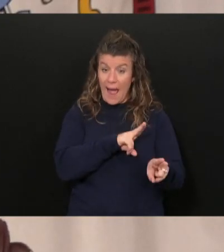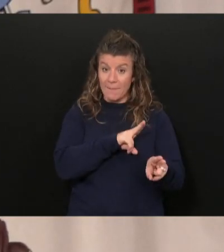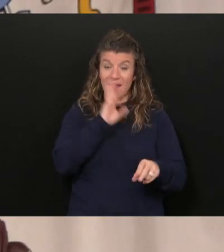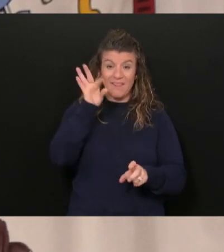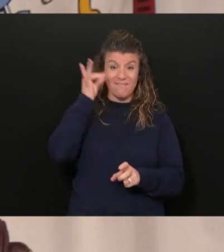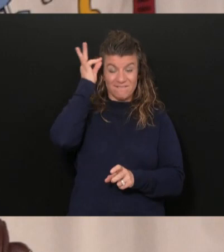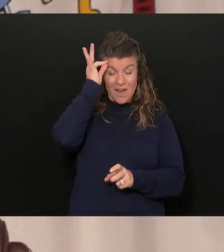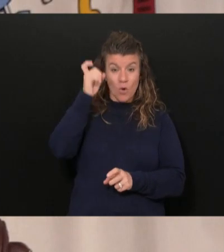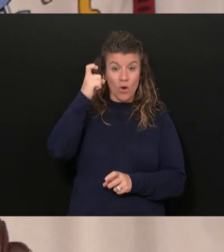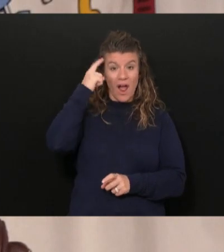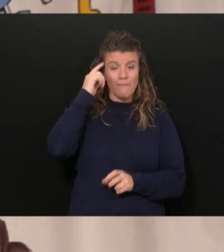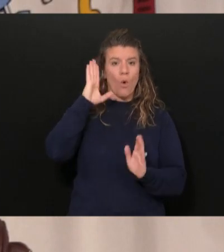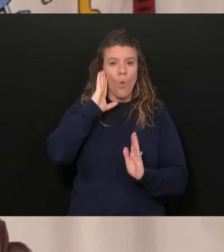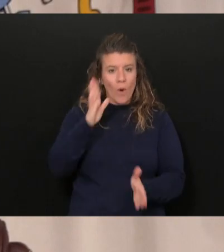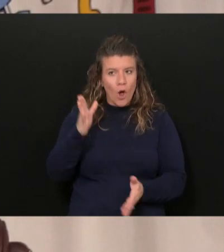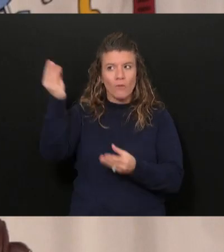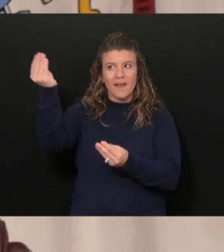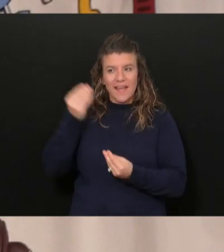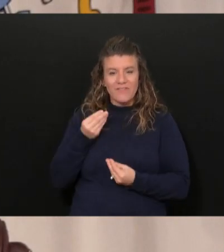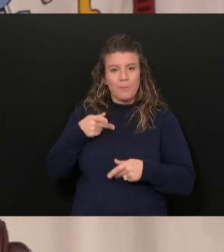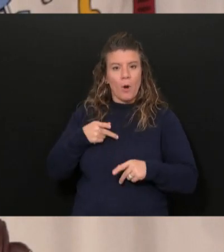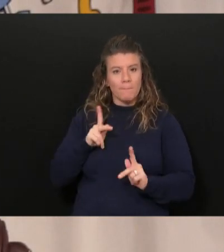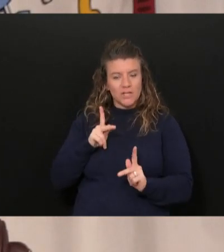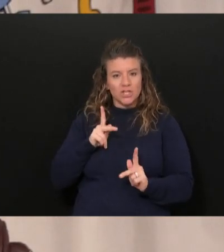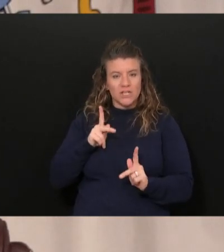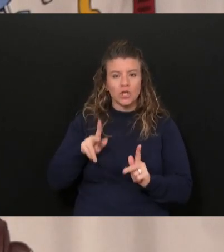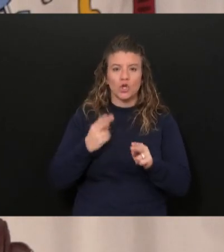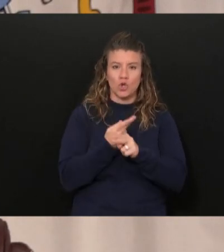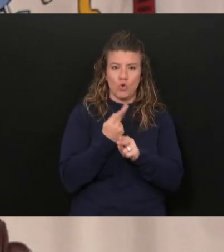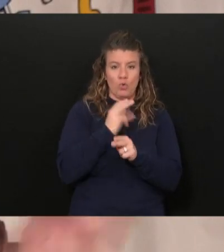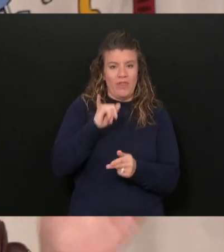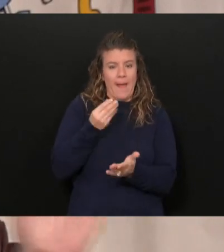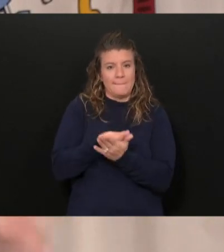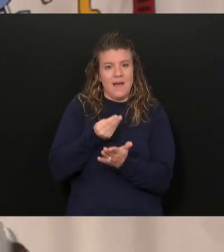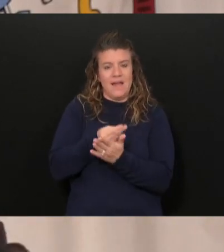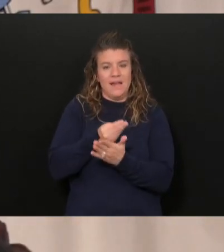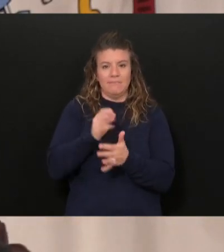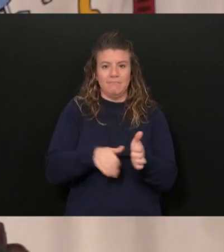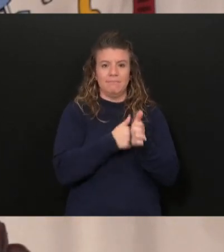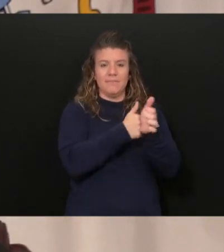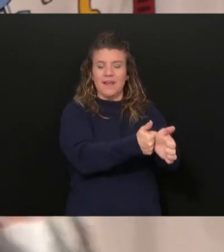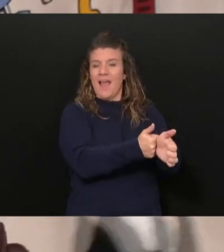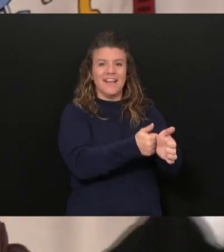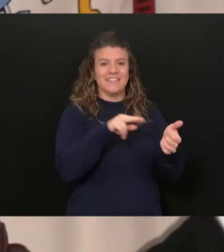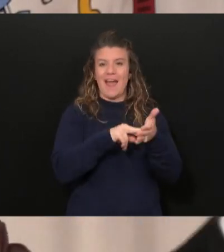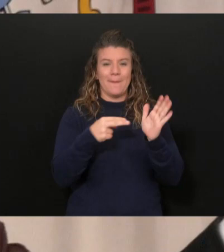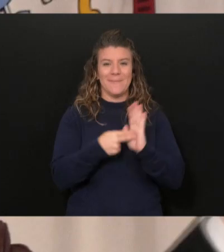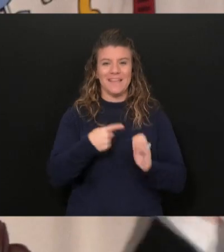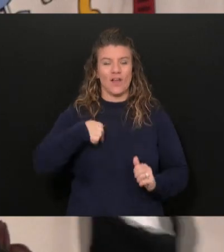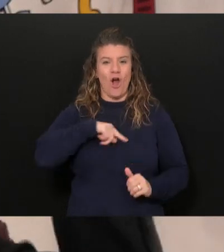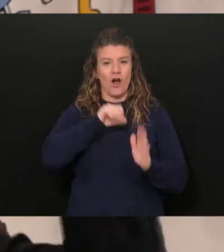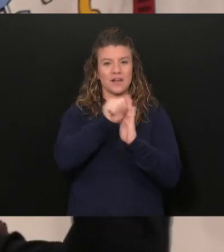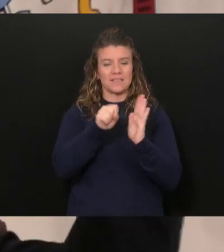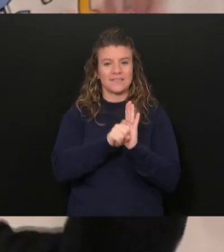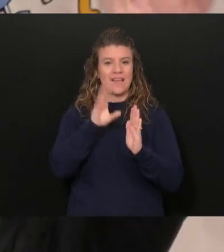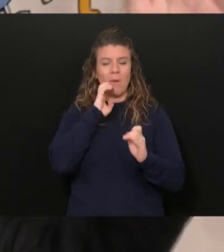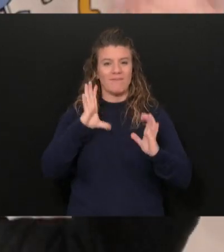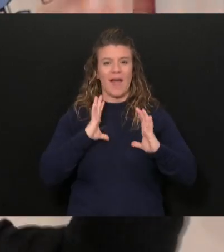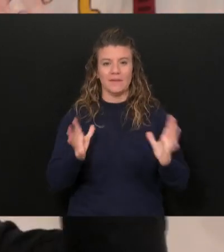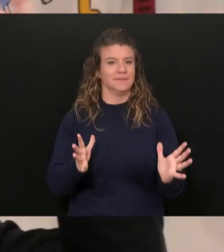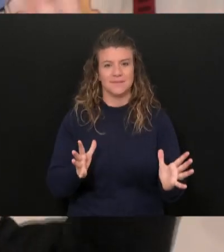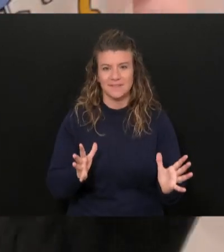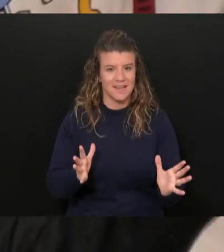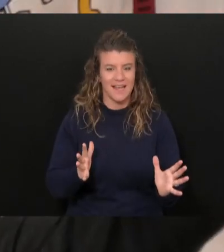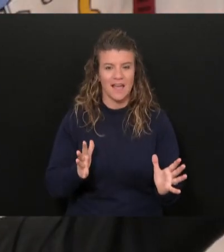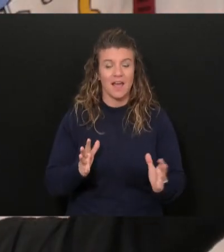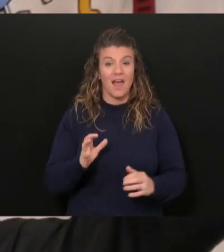government is going to allow us to backfill revenue, and then we're not a state that's upside down on pensions that you see on TV, where